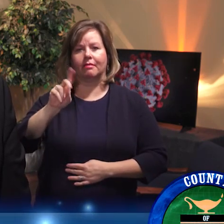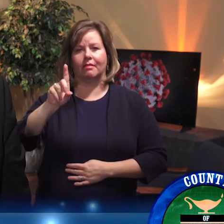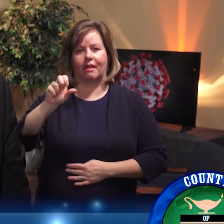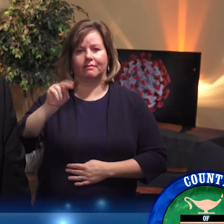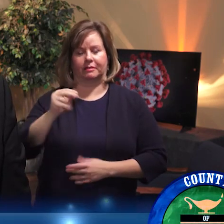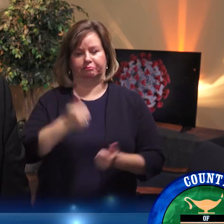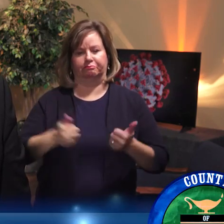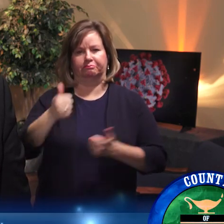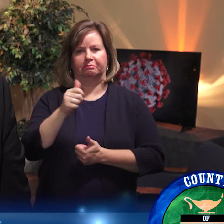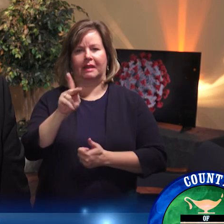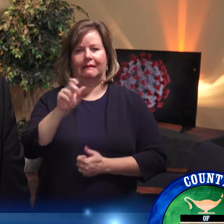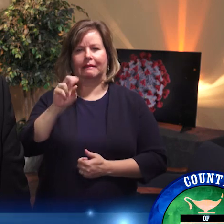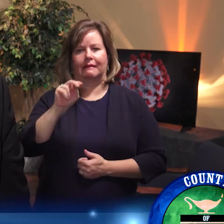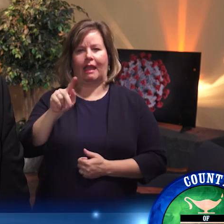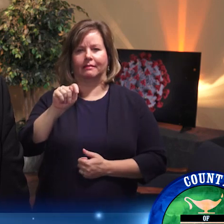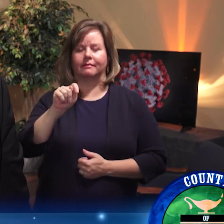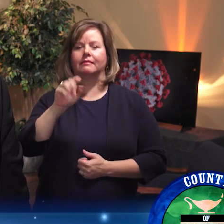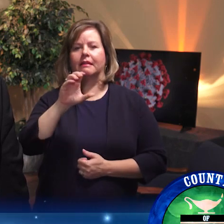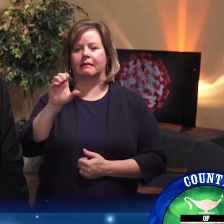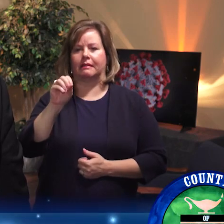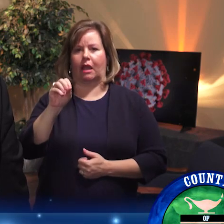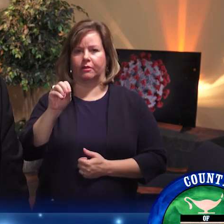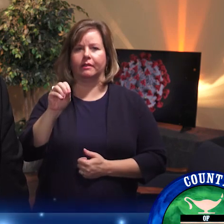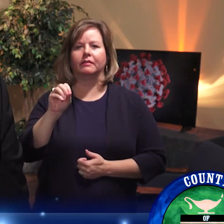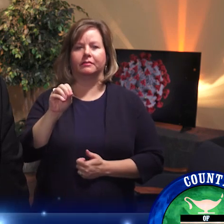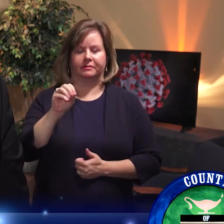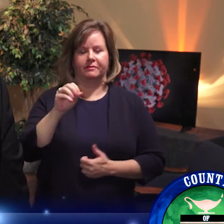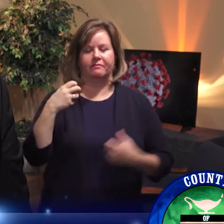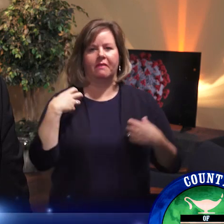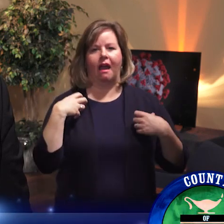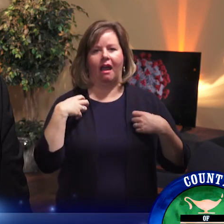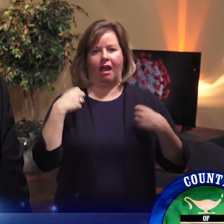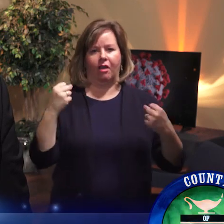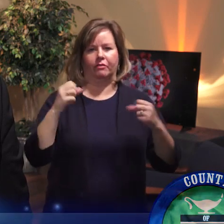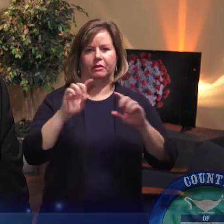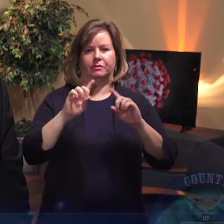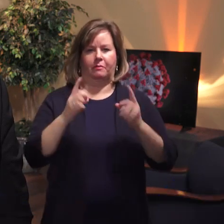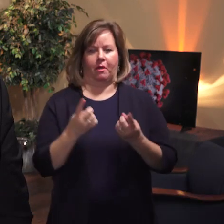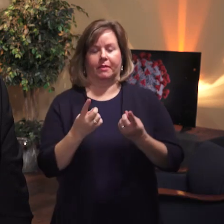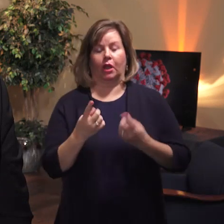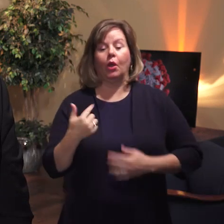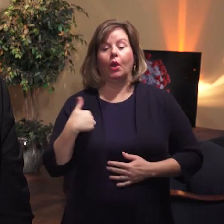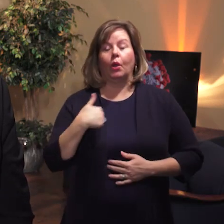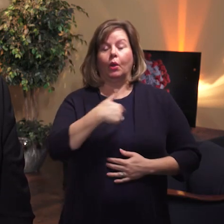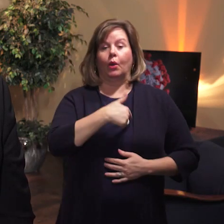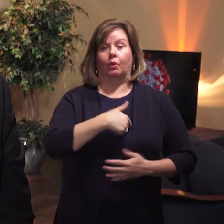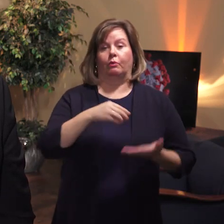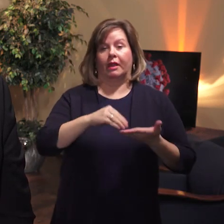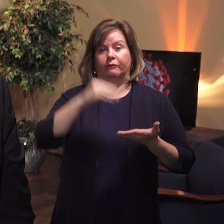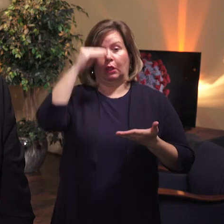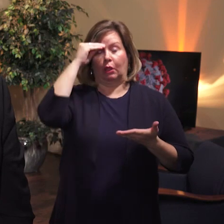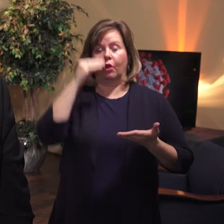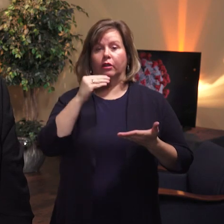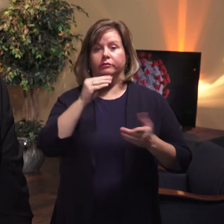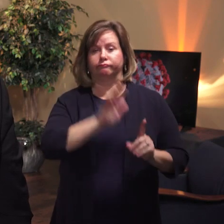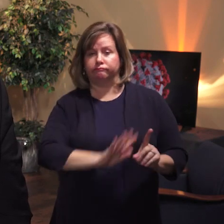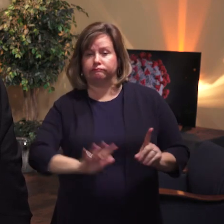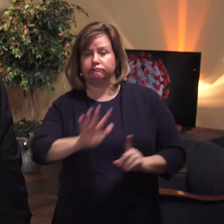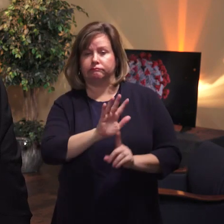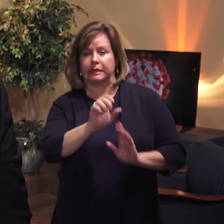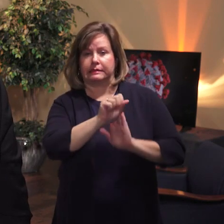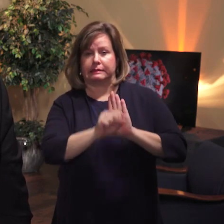on COVID-19 and the daily situation. So we learned yesterday that statewide we have a total